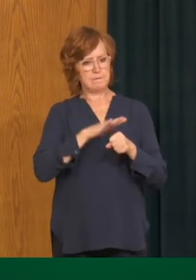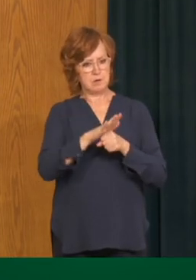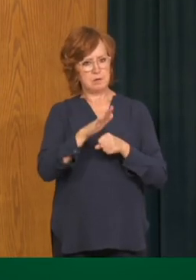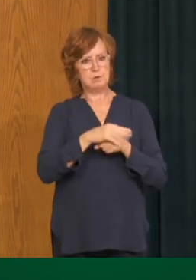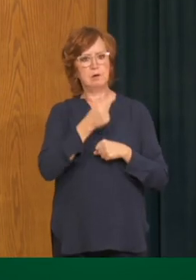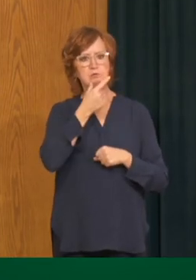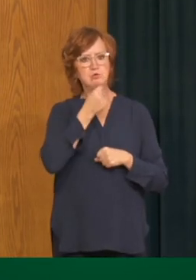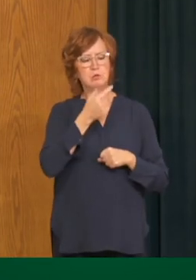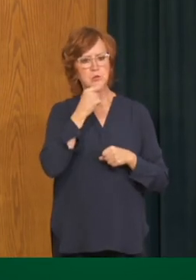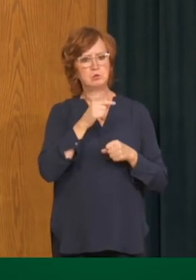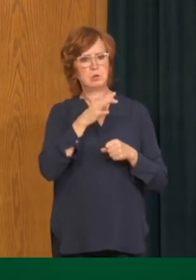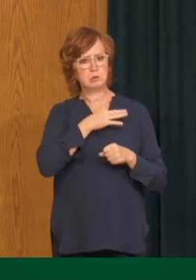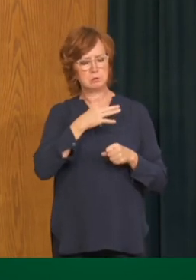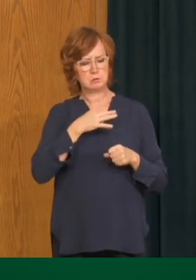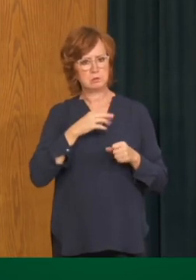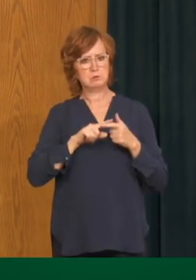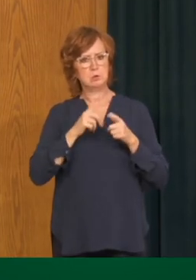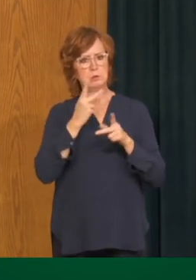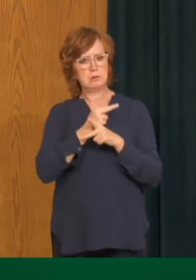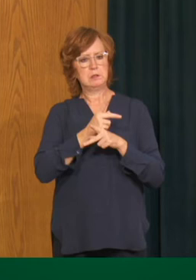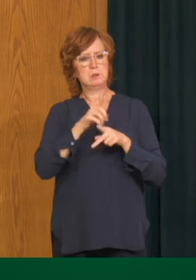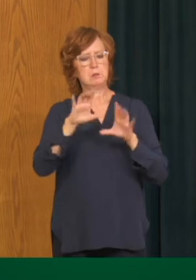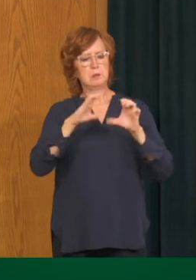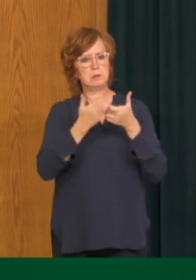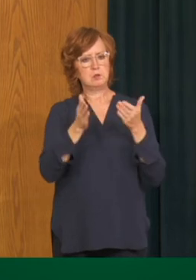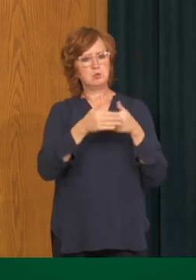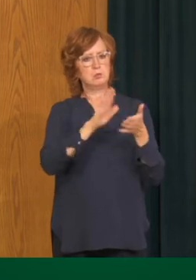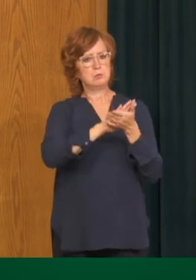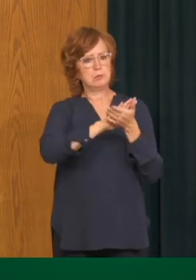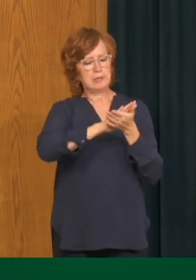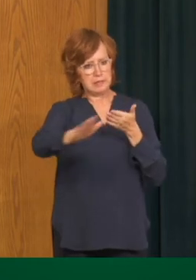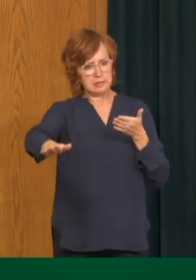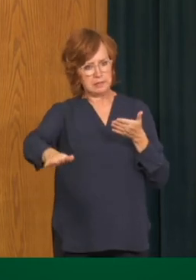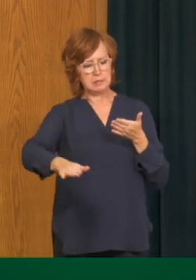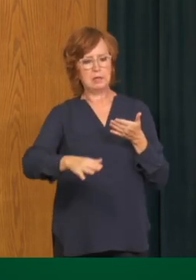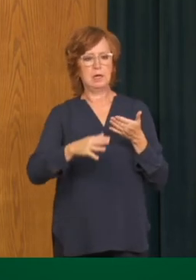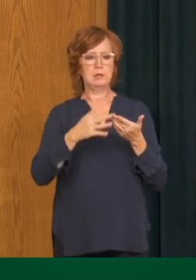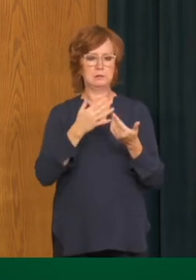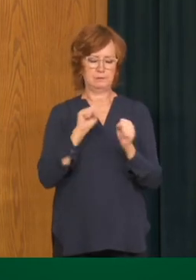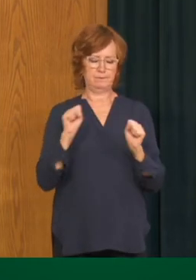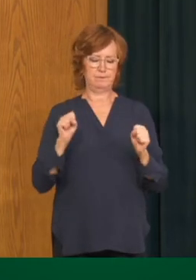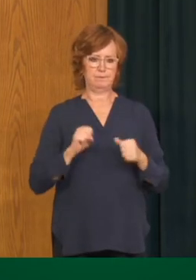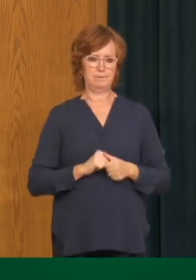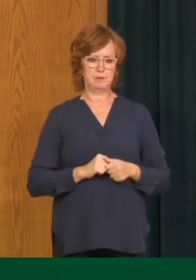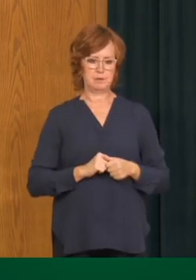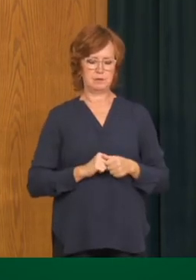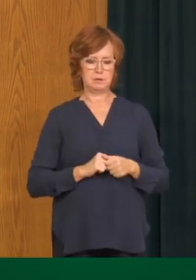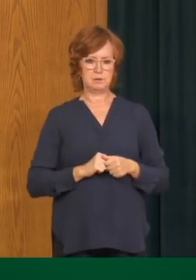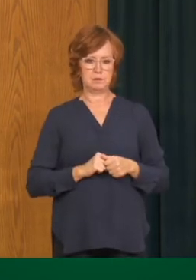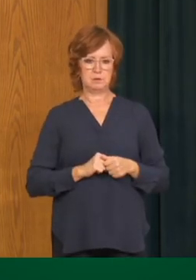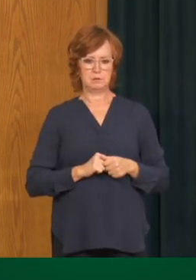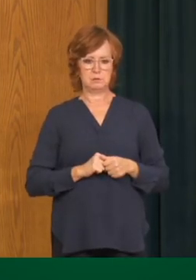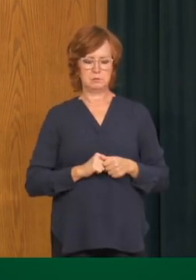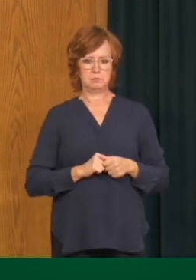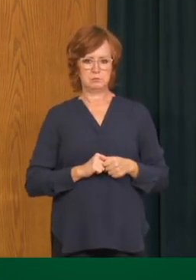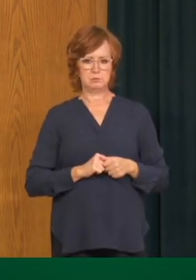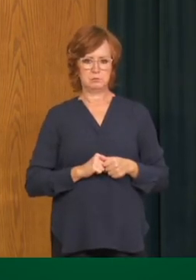to ensure clean common spaces and clean classrooms in the schools, but we were talking earlier around the opportunity